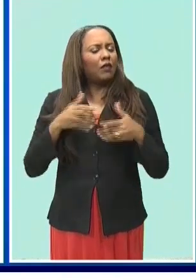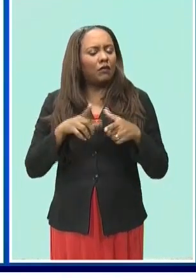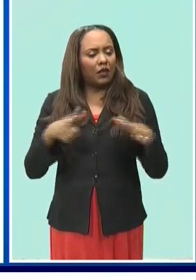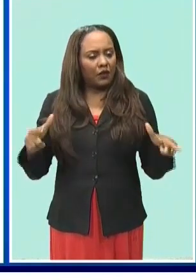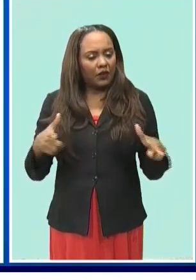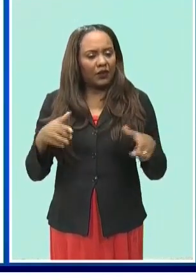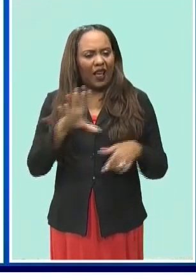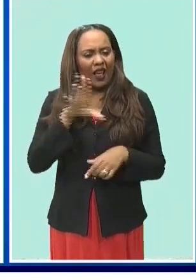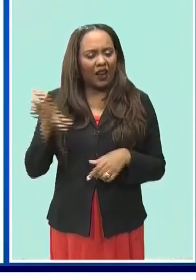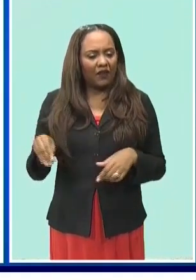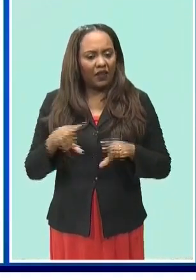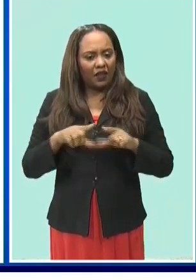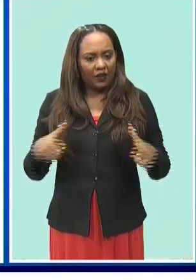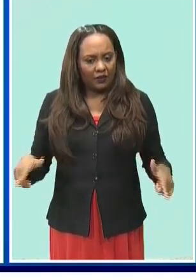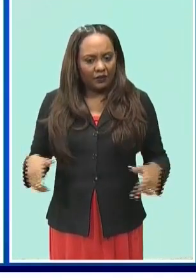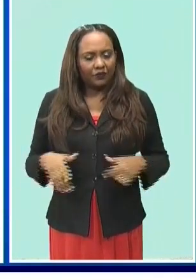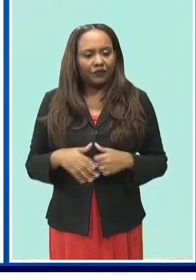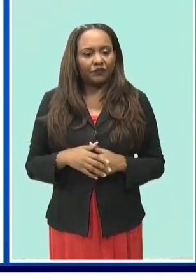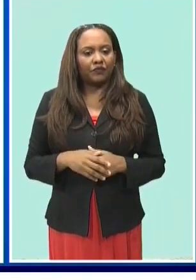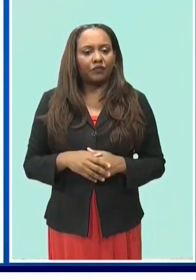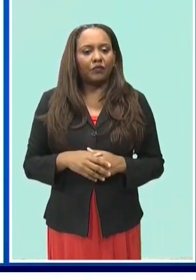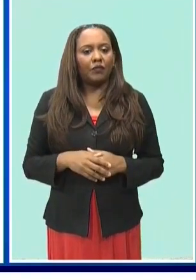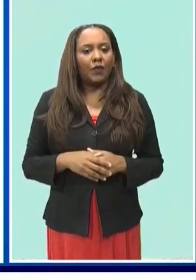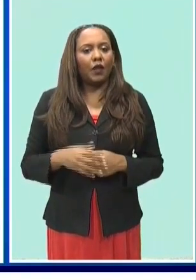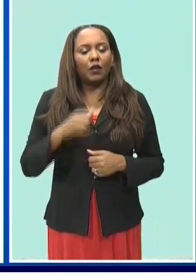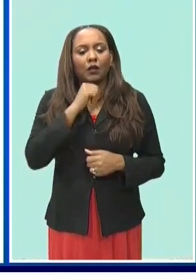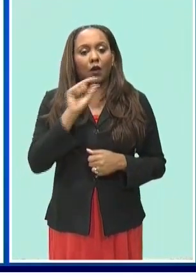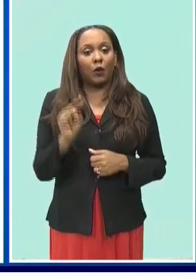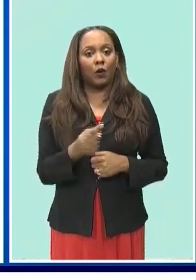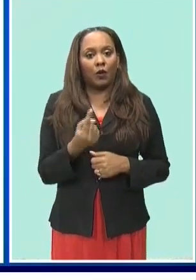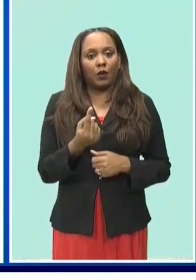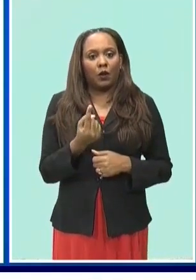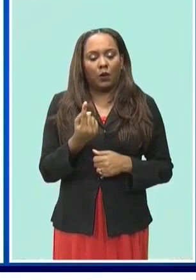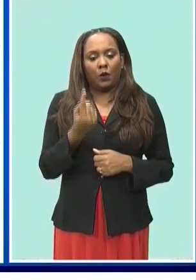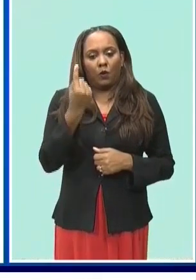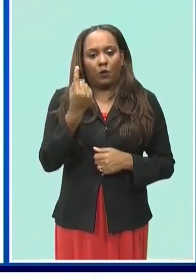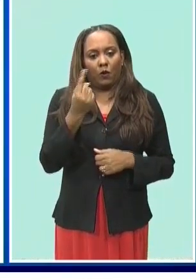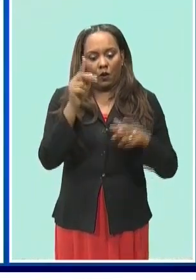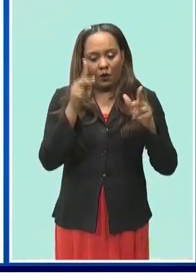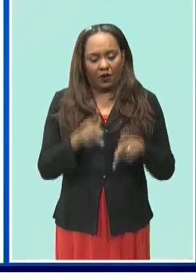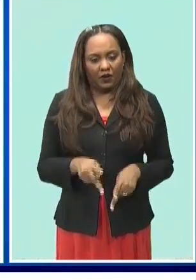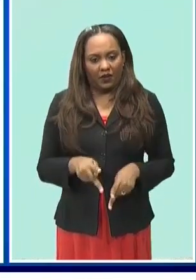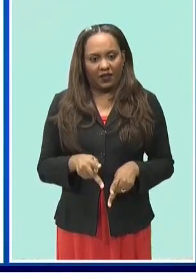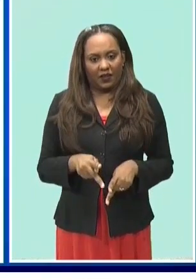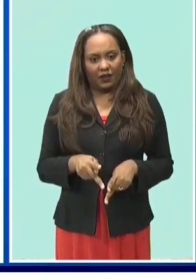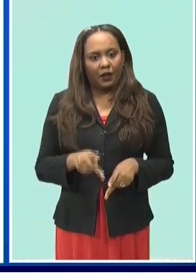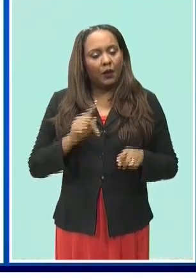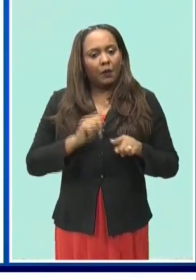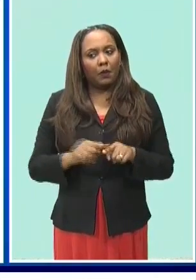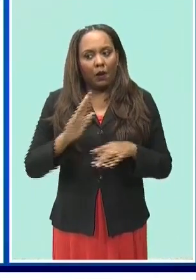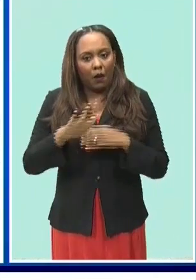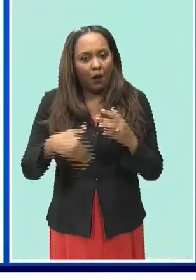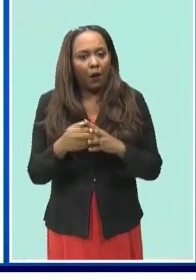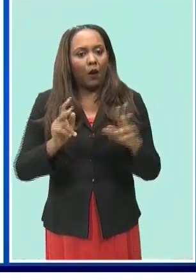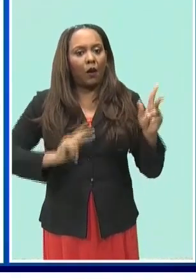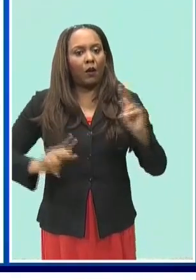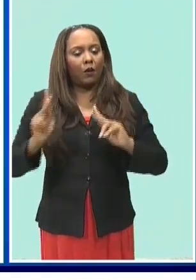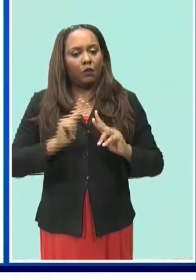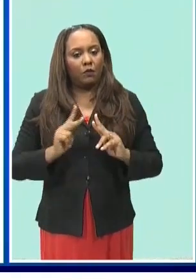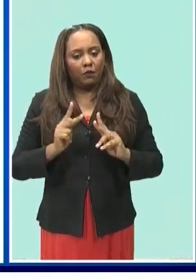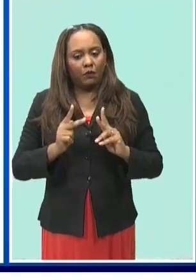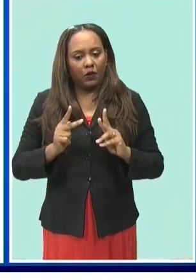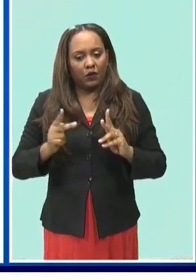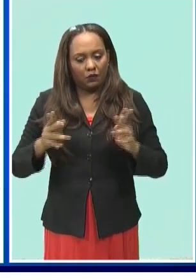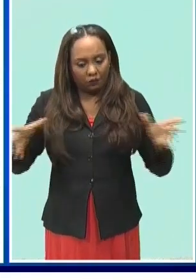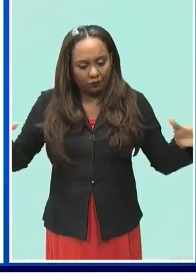that means a tree does not make a forest. It is not us alone. It is you that helped to make